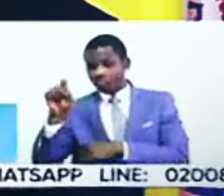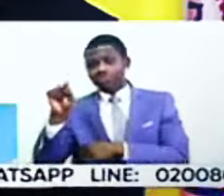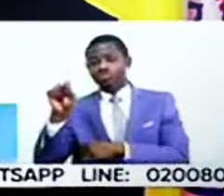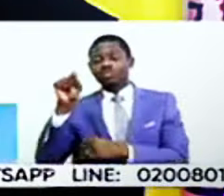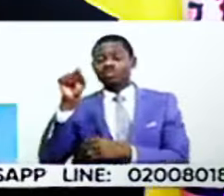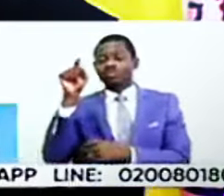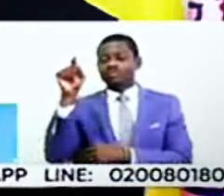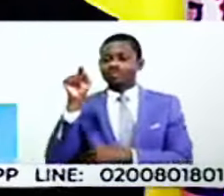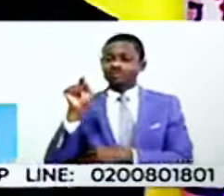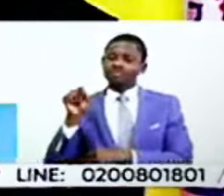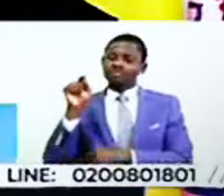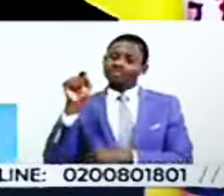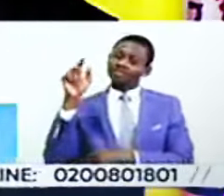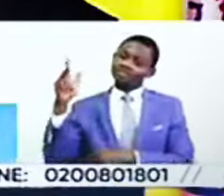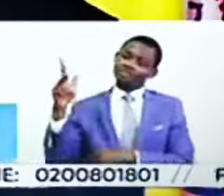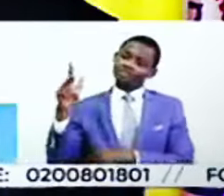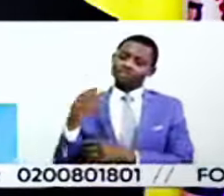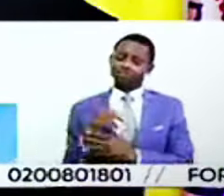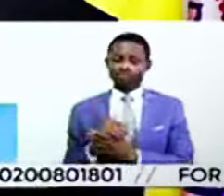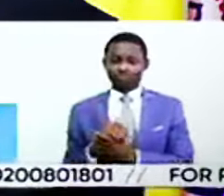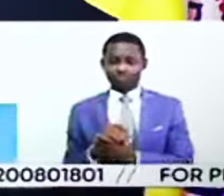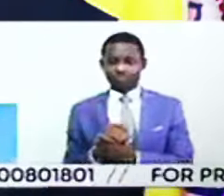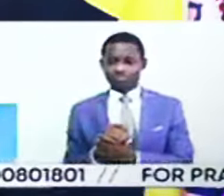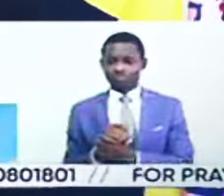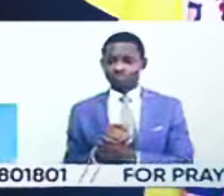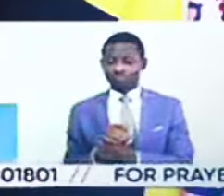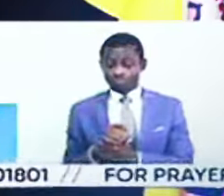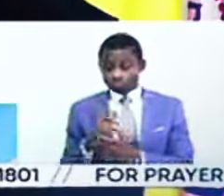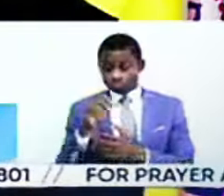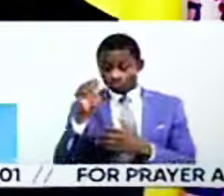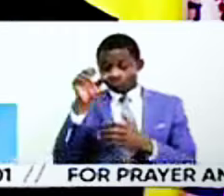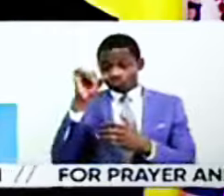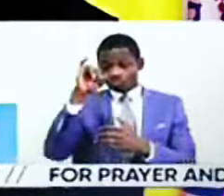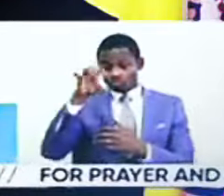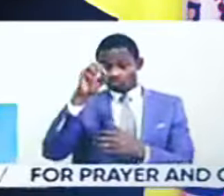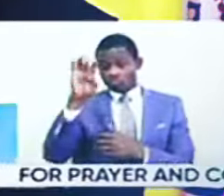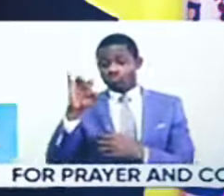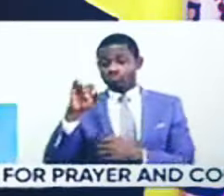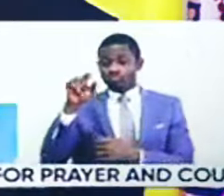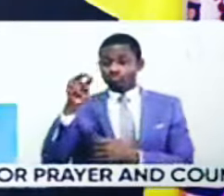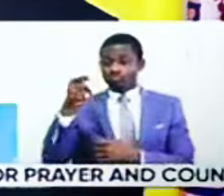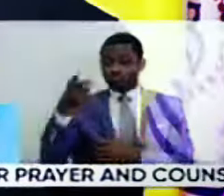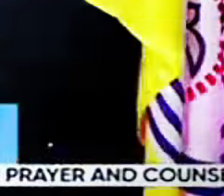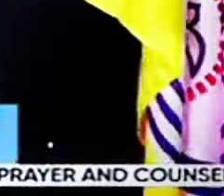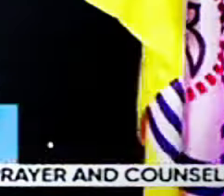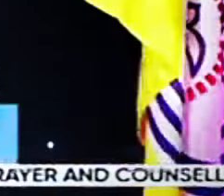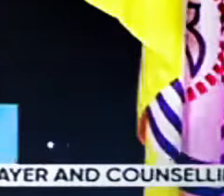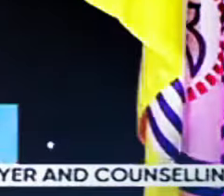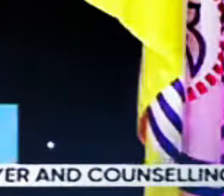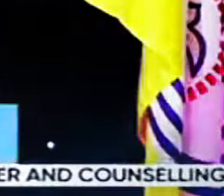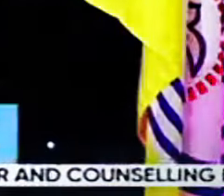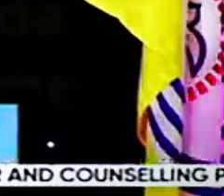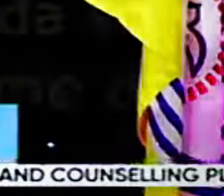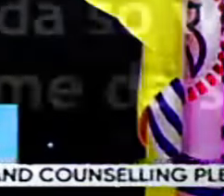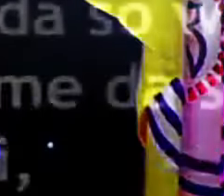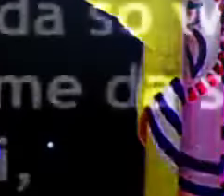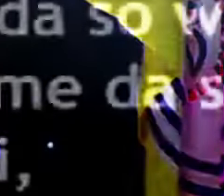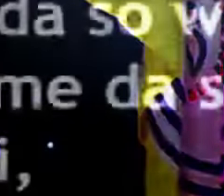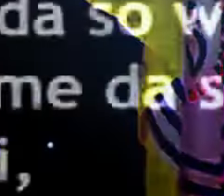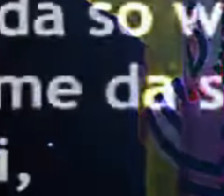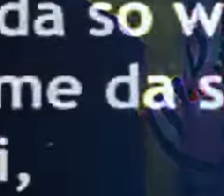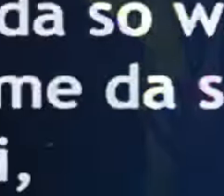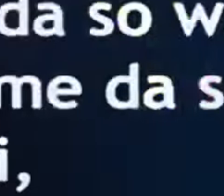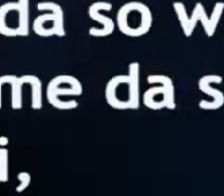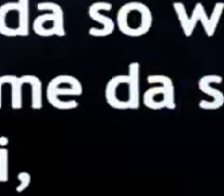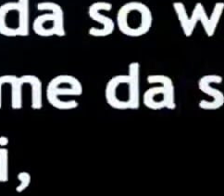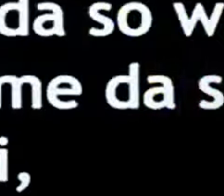Verse 3. Eti eduonunson chichemu miensa. Job 27 verse 3. Hiob eti eduonunson chichemu miensa. Now this is Job. Wey Hiob.